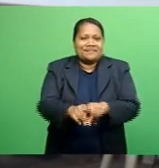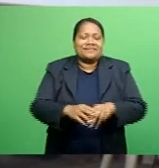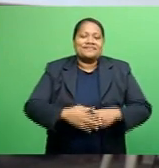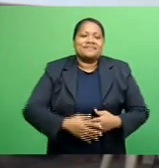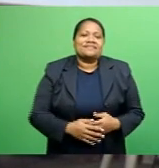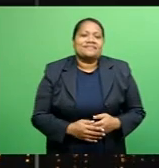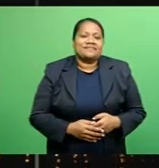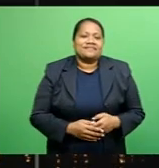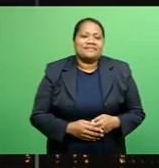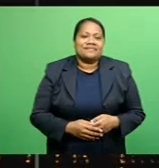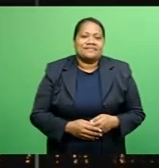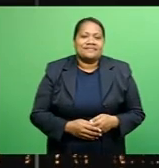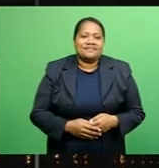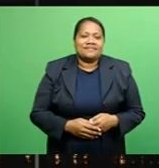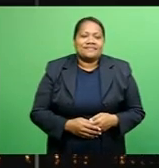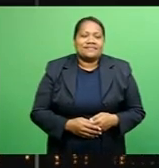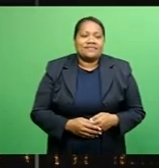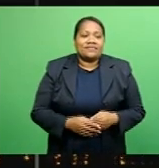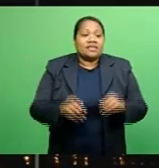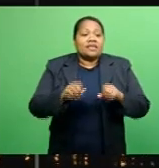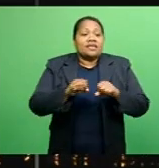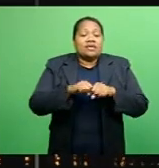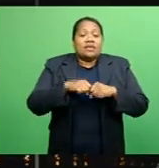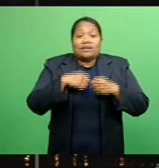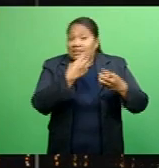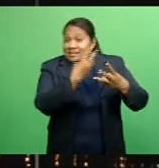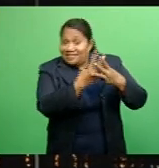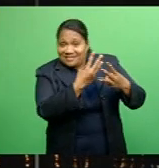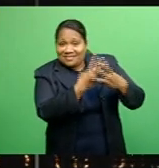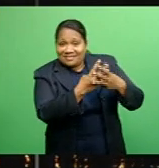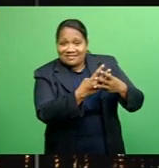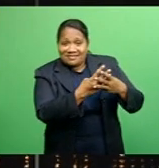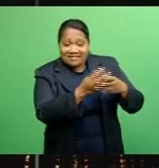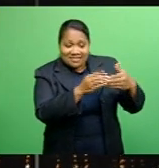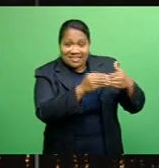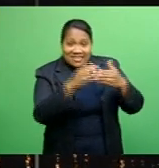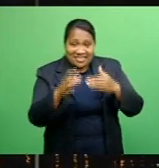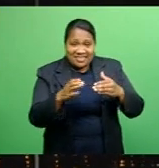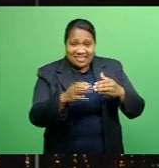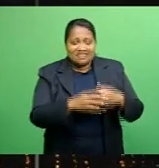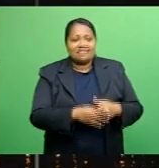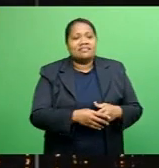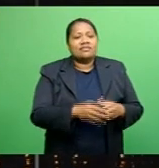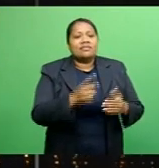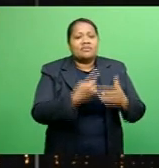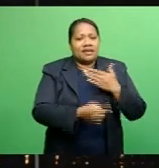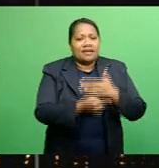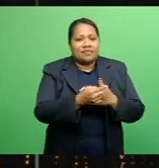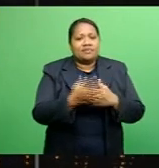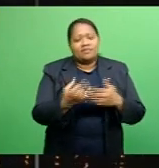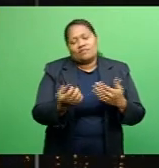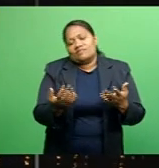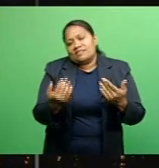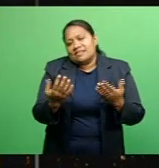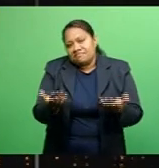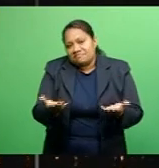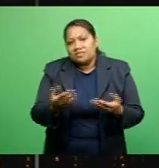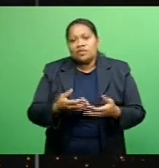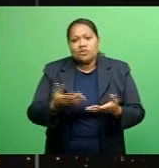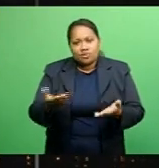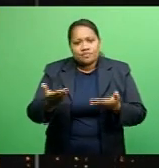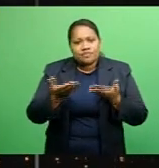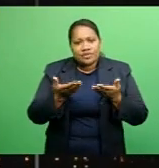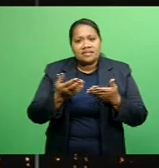News. The Social Democratic Liberal Party has welcomed the initiative by the government to bring in the